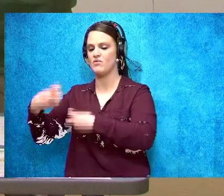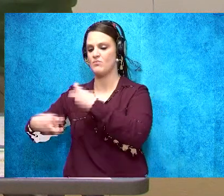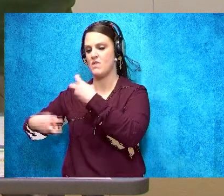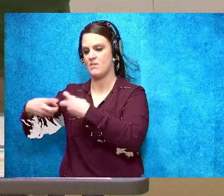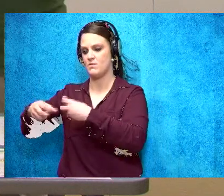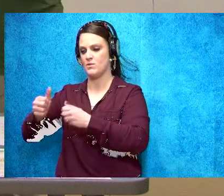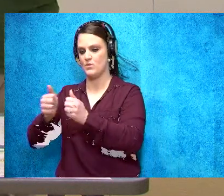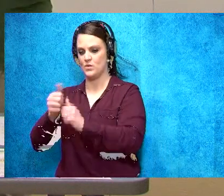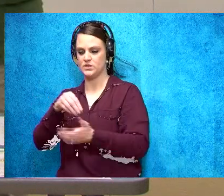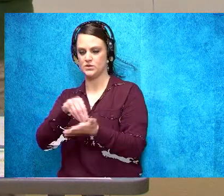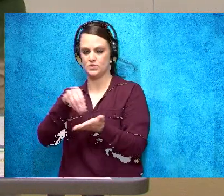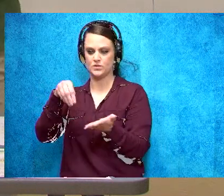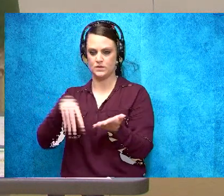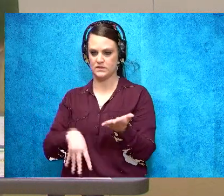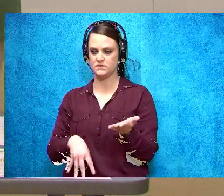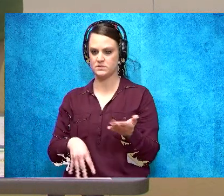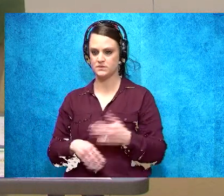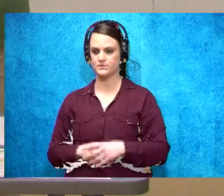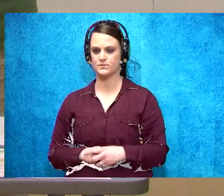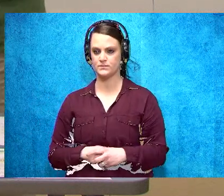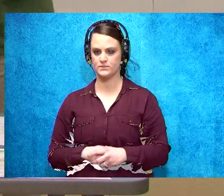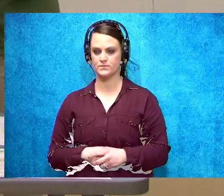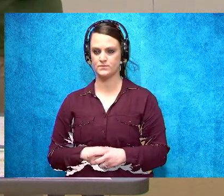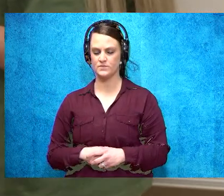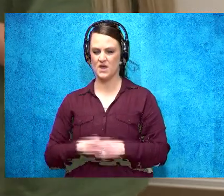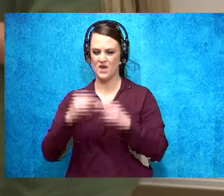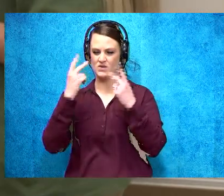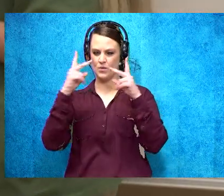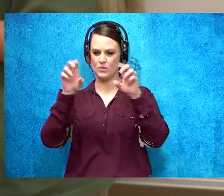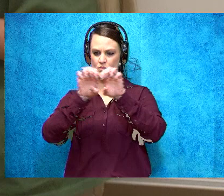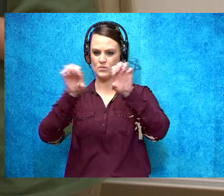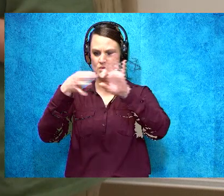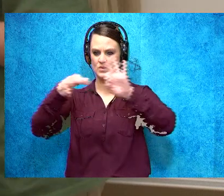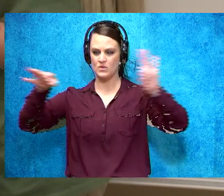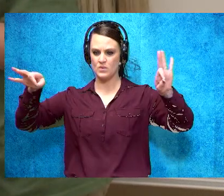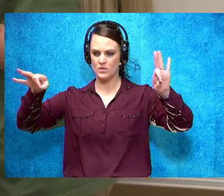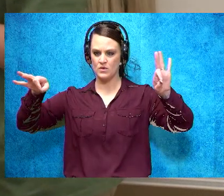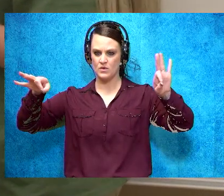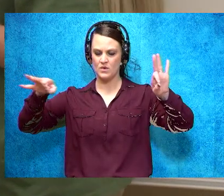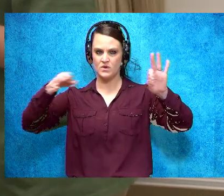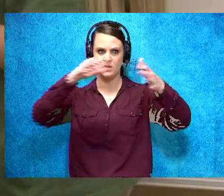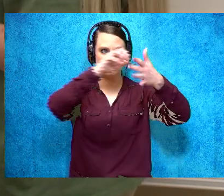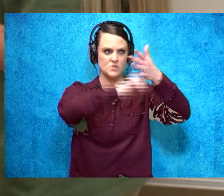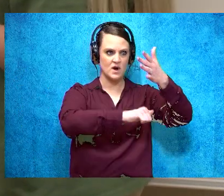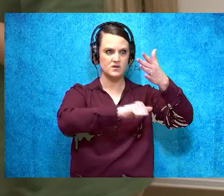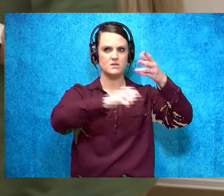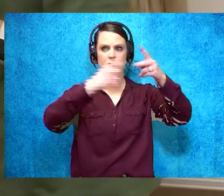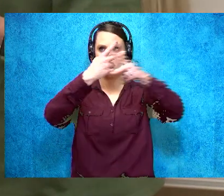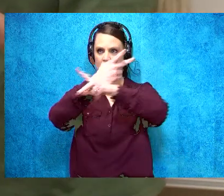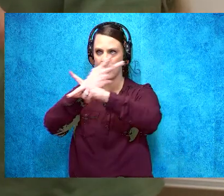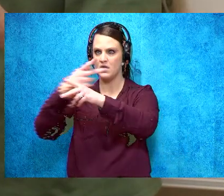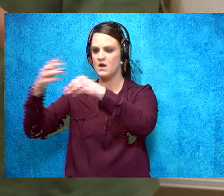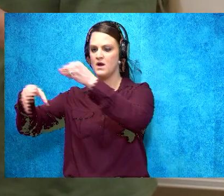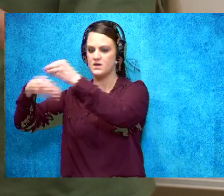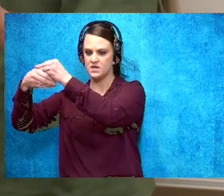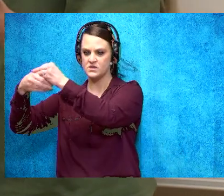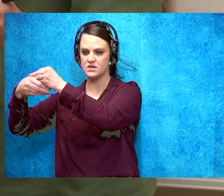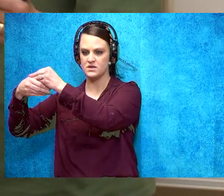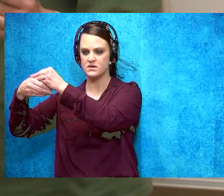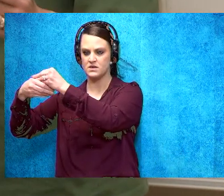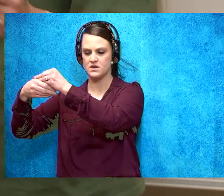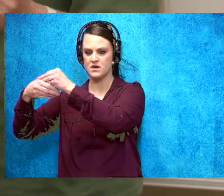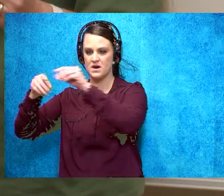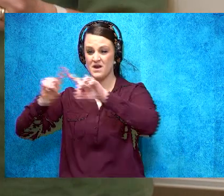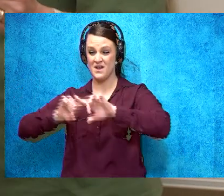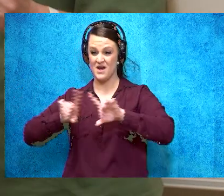my students. When you look at this equation, you have subtraction, multiplication, and addition. But